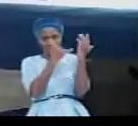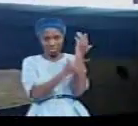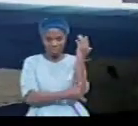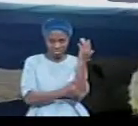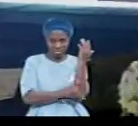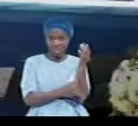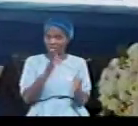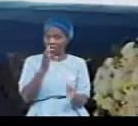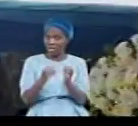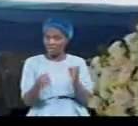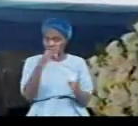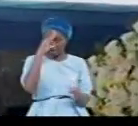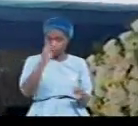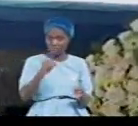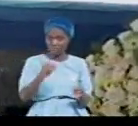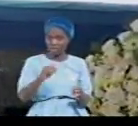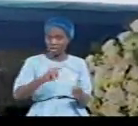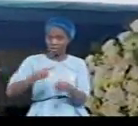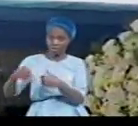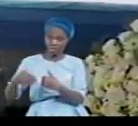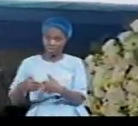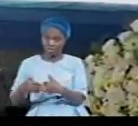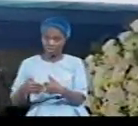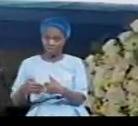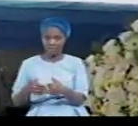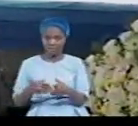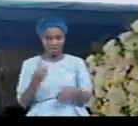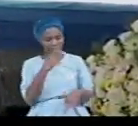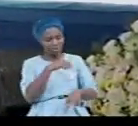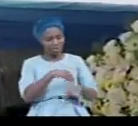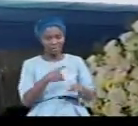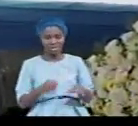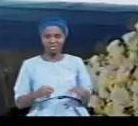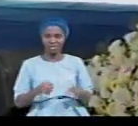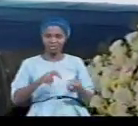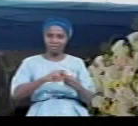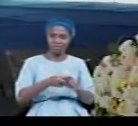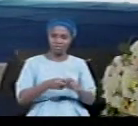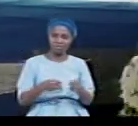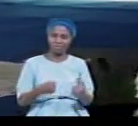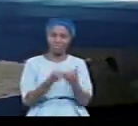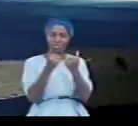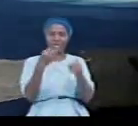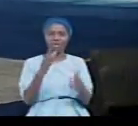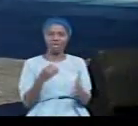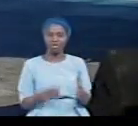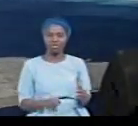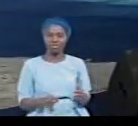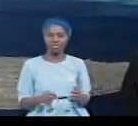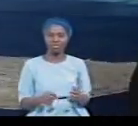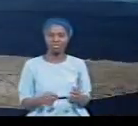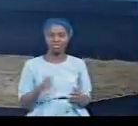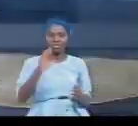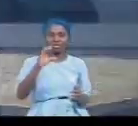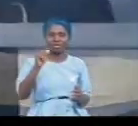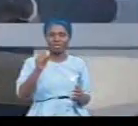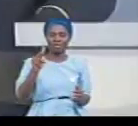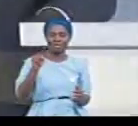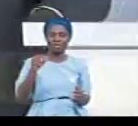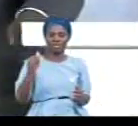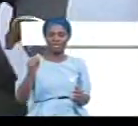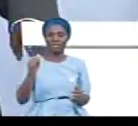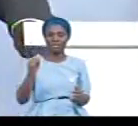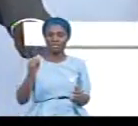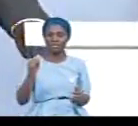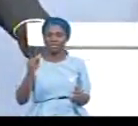the confederacies of the Canaanites, and they were always thinking, you see, those who cannot pray for sufficient